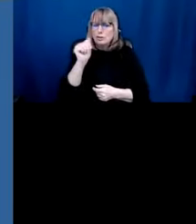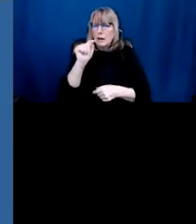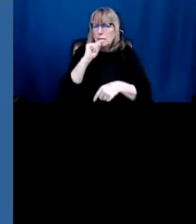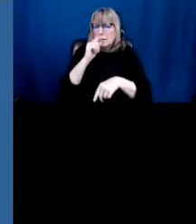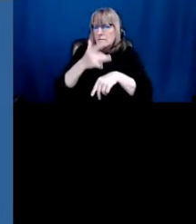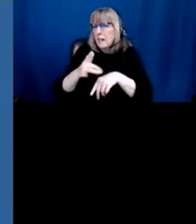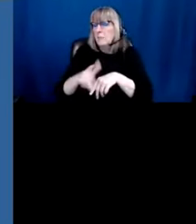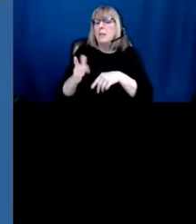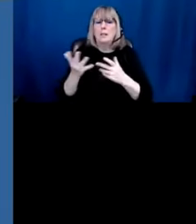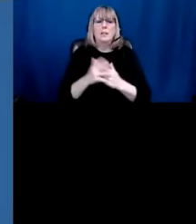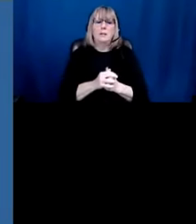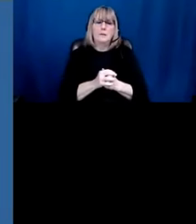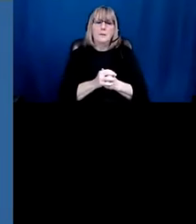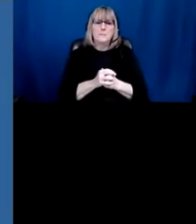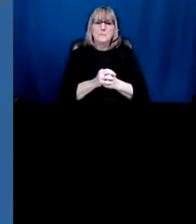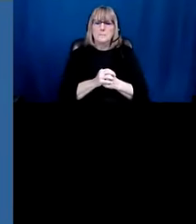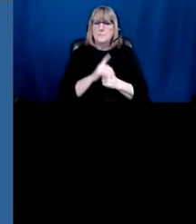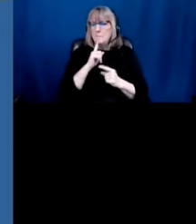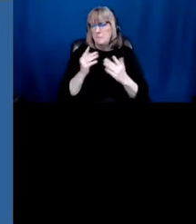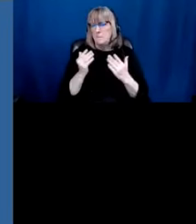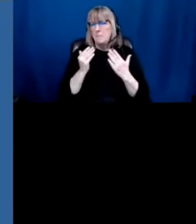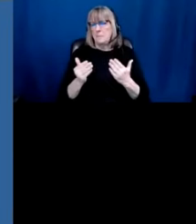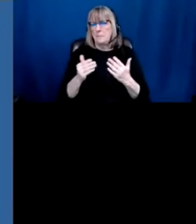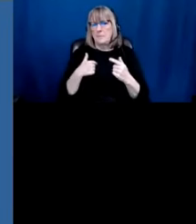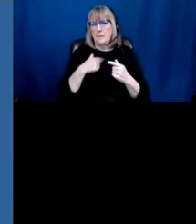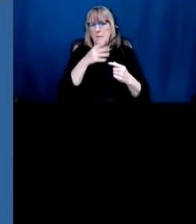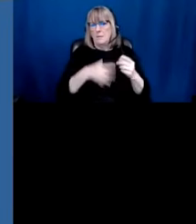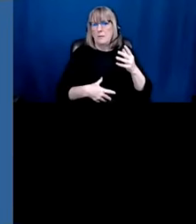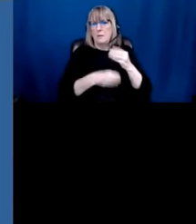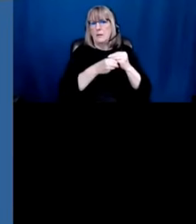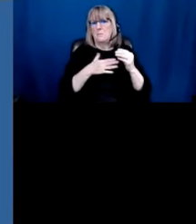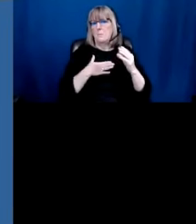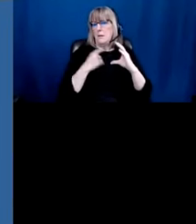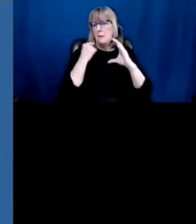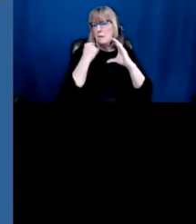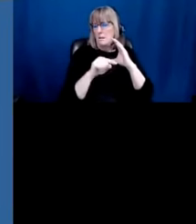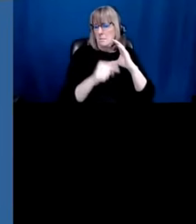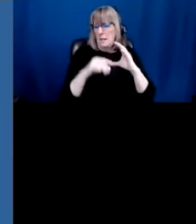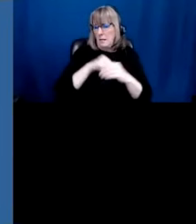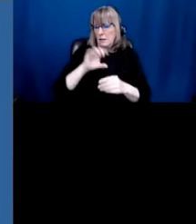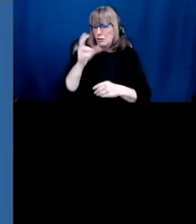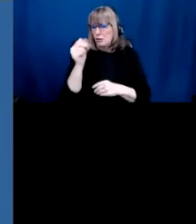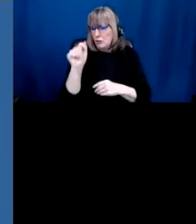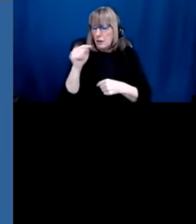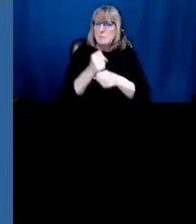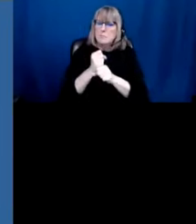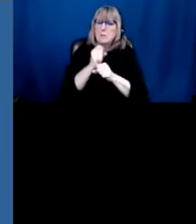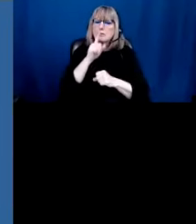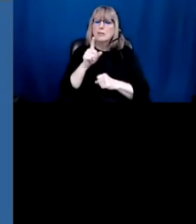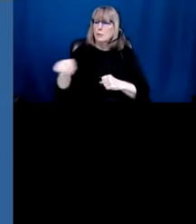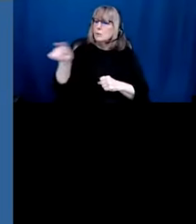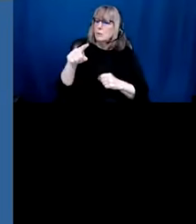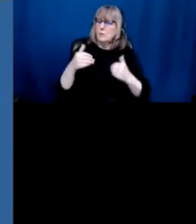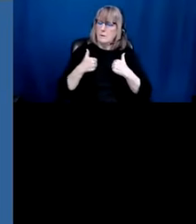la comunidad en nuestros programas? Por favor, nos hacen saber. Email address into the chat as well, just to make sure that you have